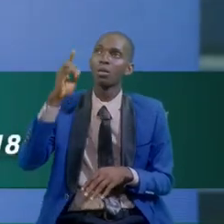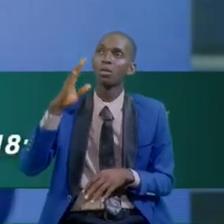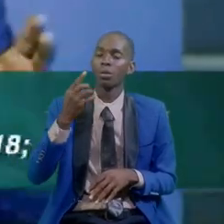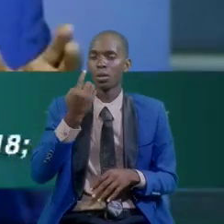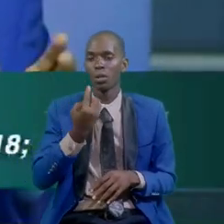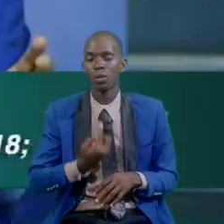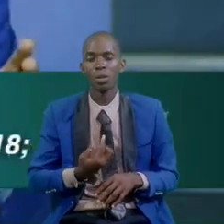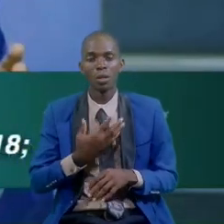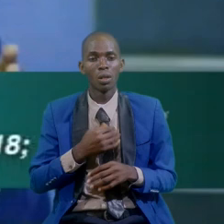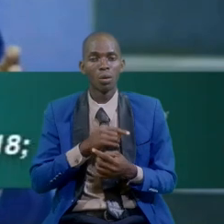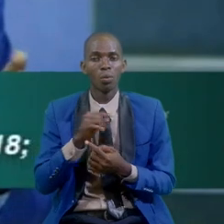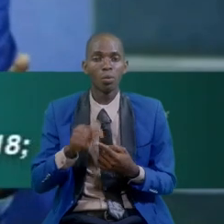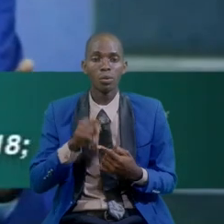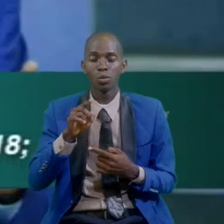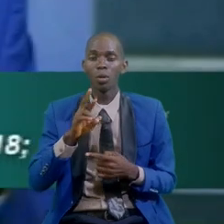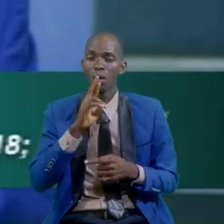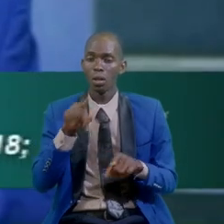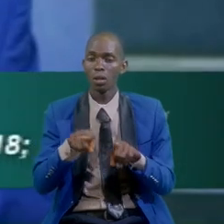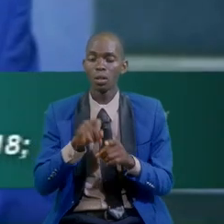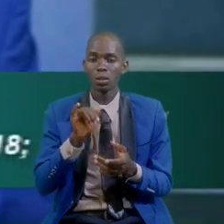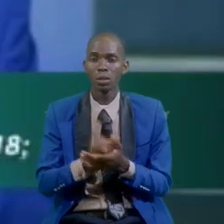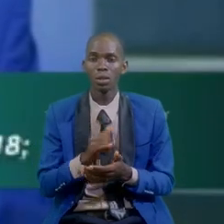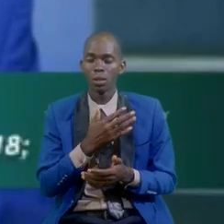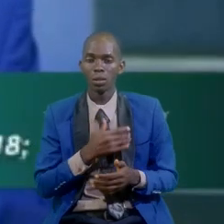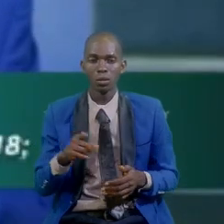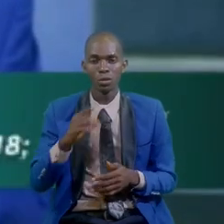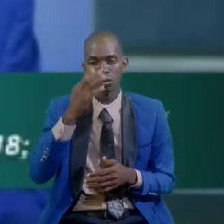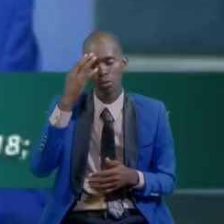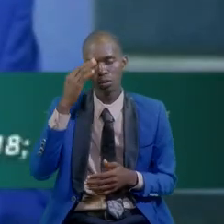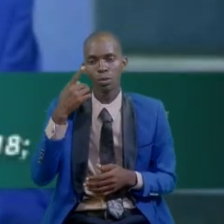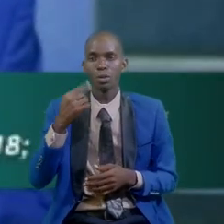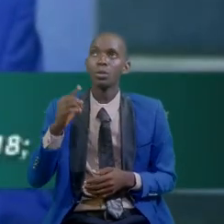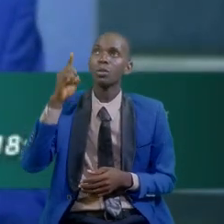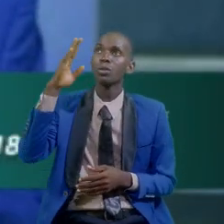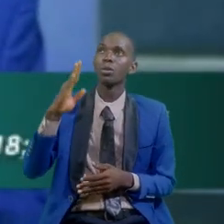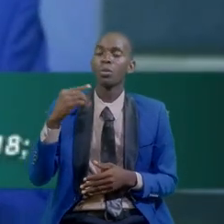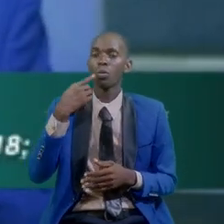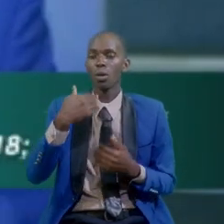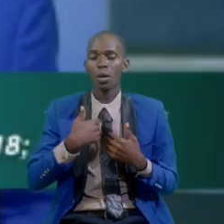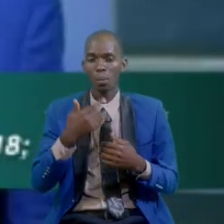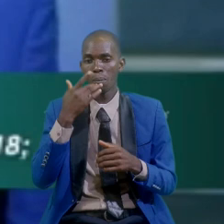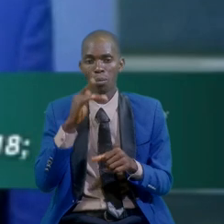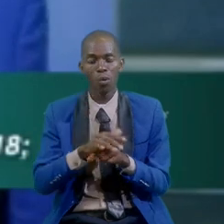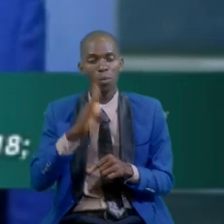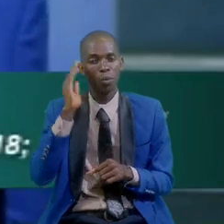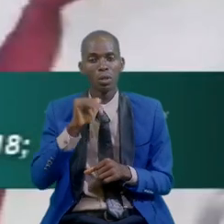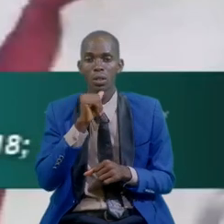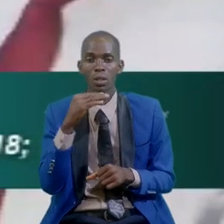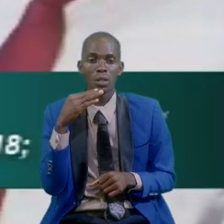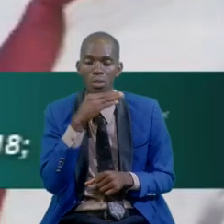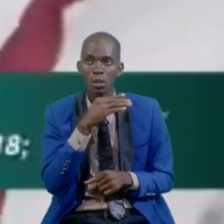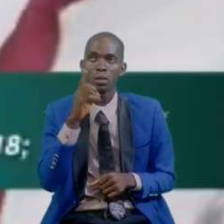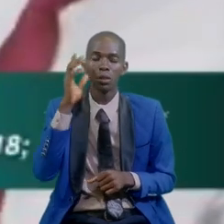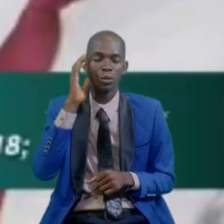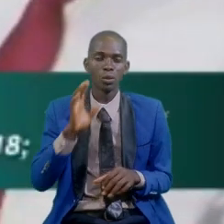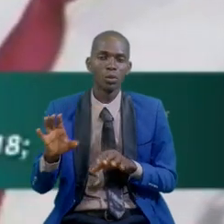And when you're like that, and you know the God who has promised will not lie, he will fulfill